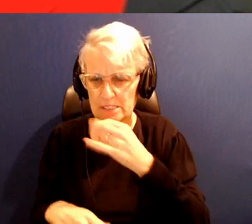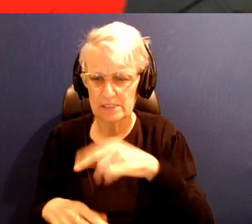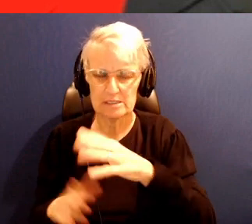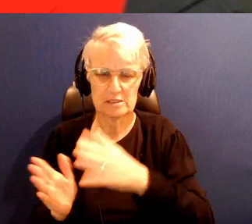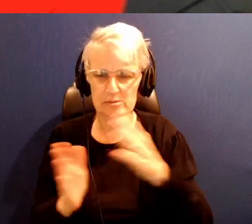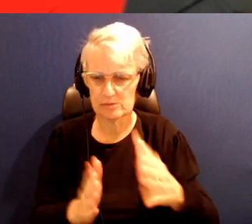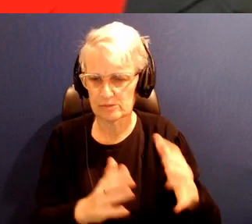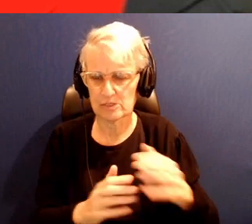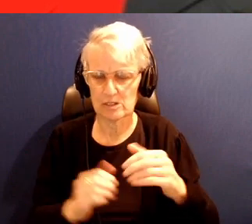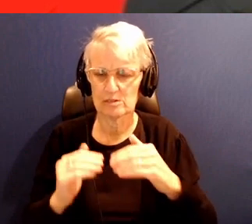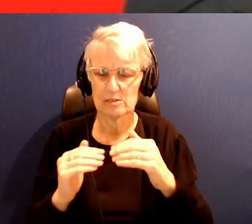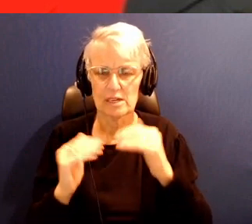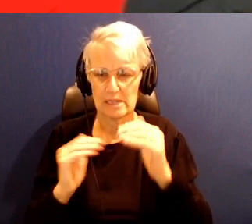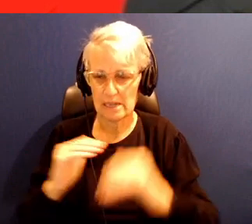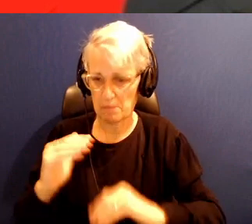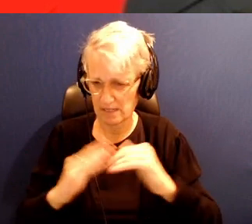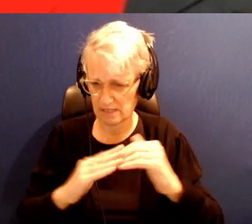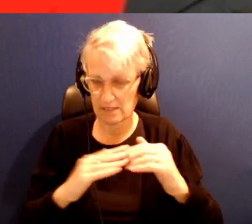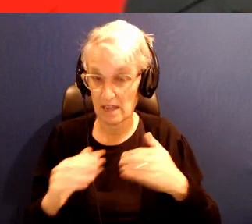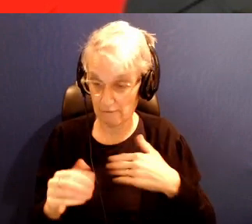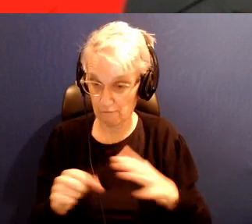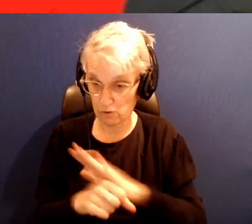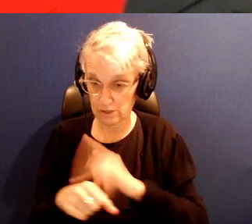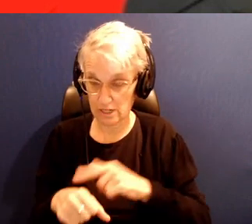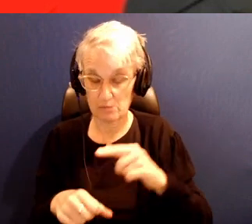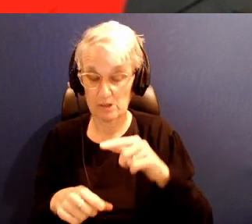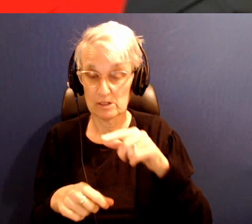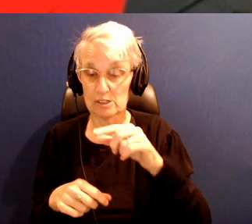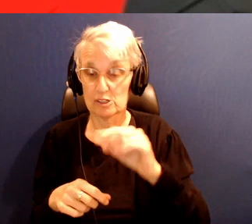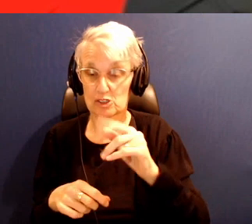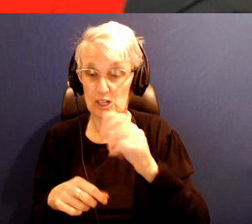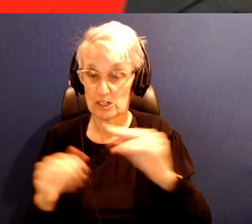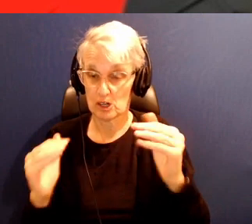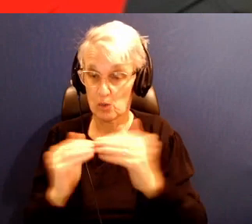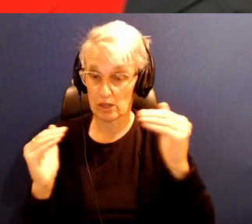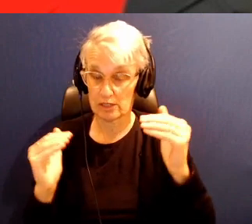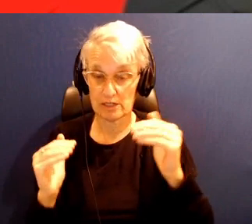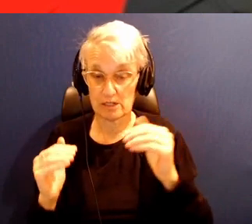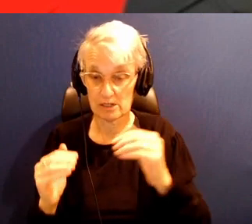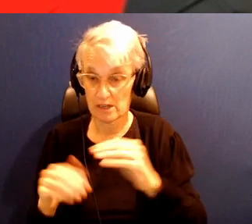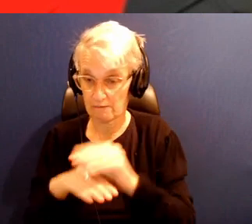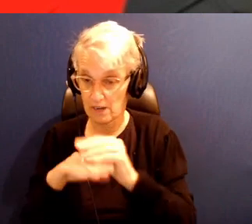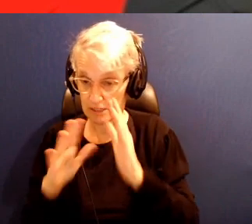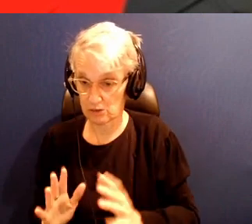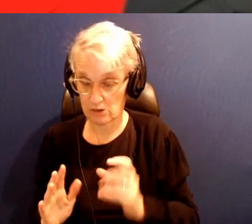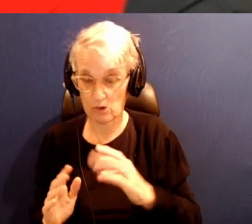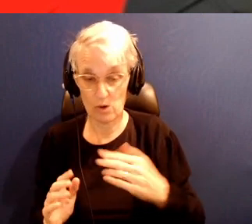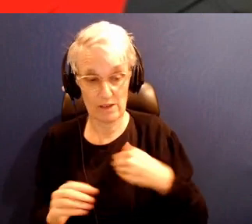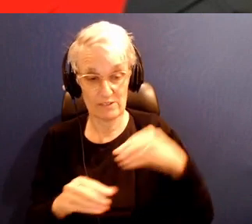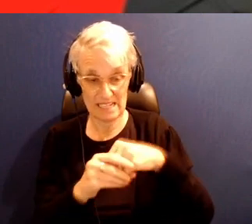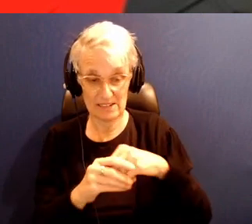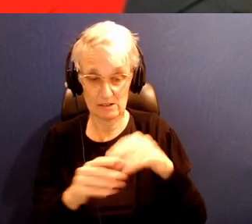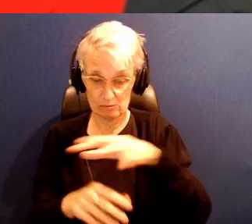to gender equality. For example, do they have a full time gender equality advisor on their team, or do they have an in house